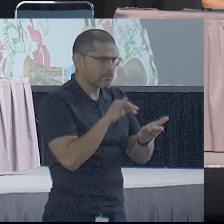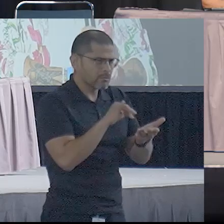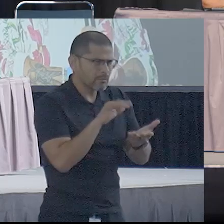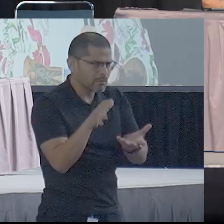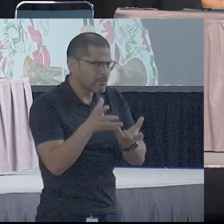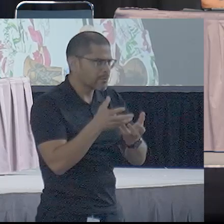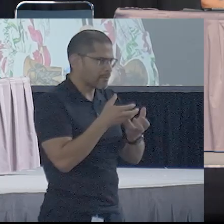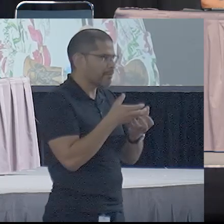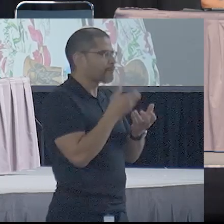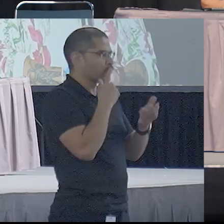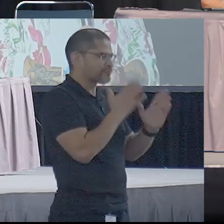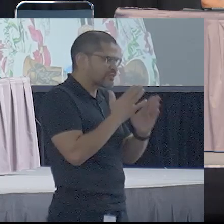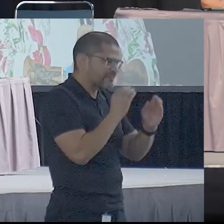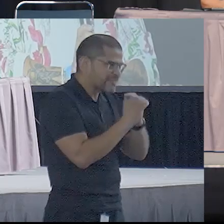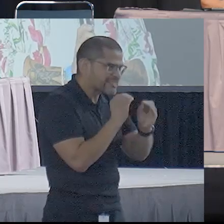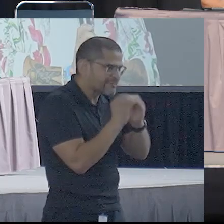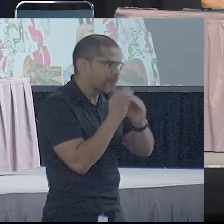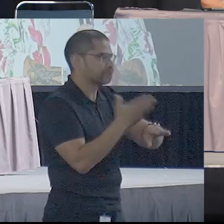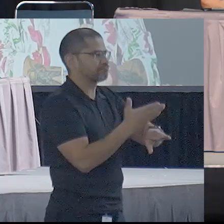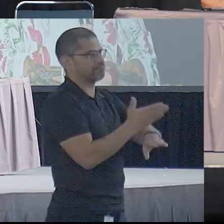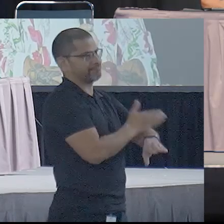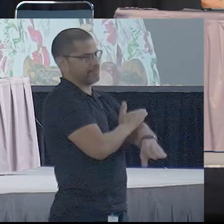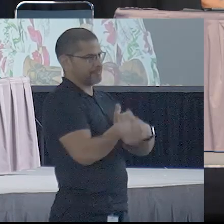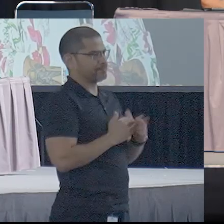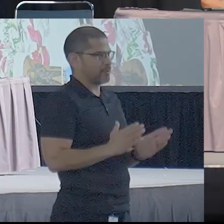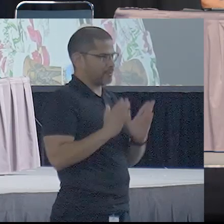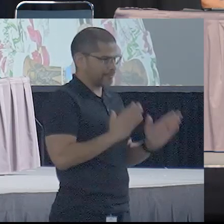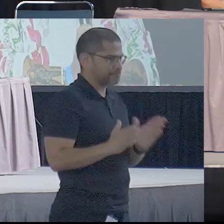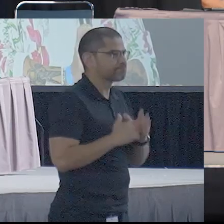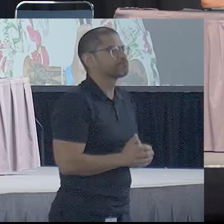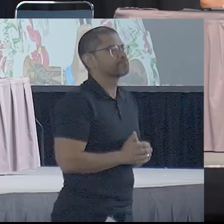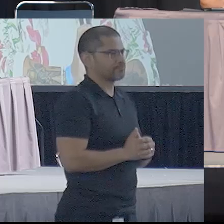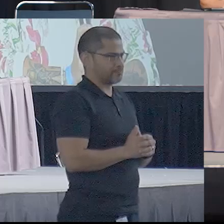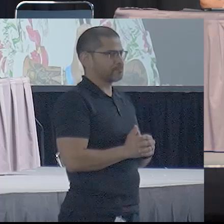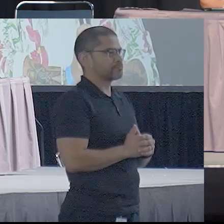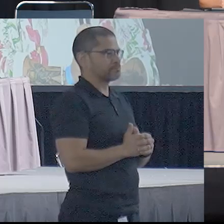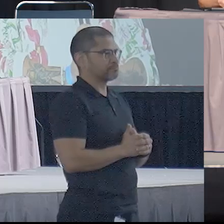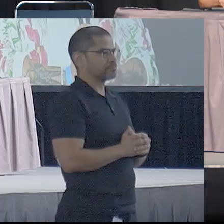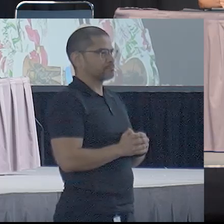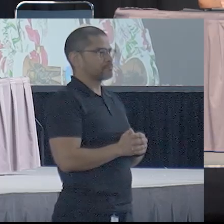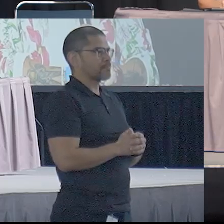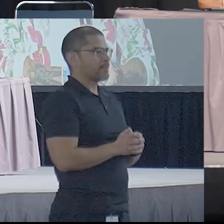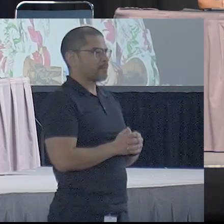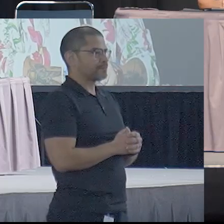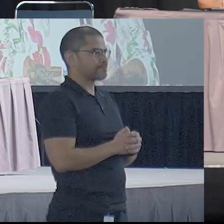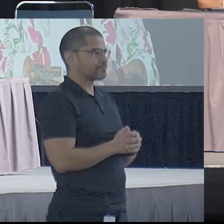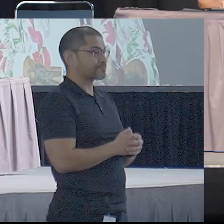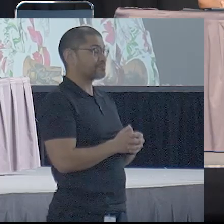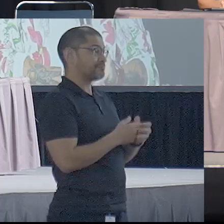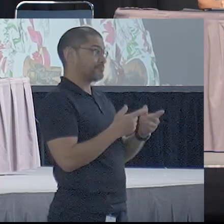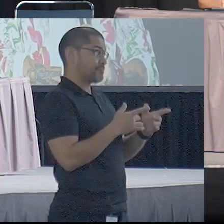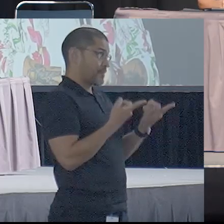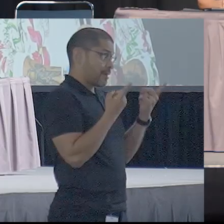better with the next one. So I think that's how these events really can engage with the community and help